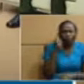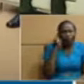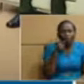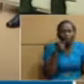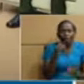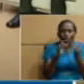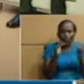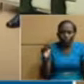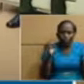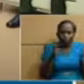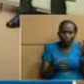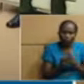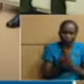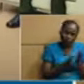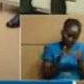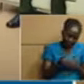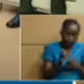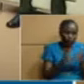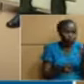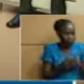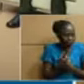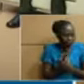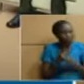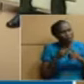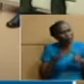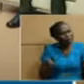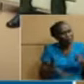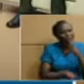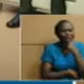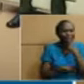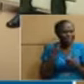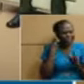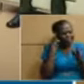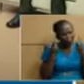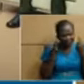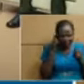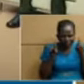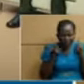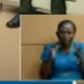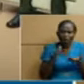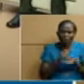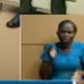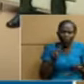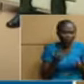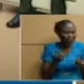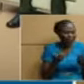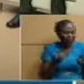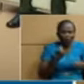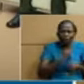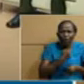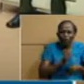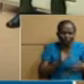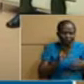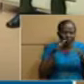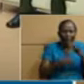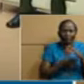equality of opportunity, of access to opportunity. But I can imagine how much you're facing and what you have to deal with at the Equal Opportunities